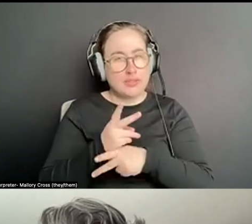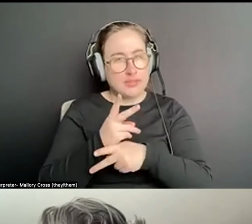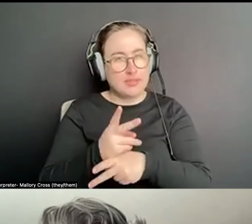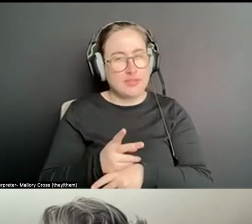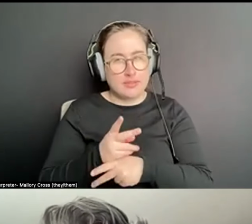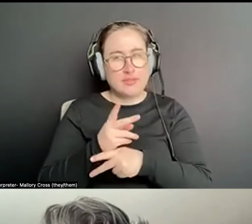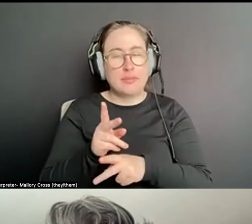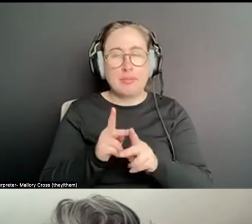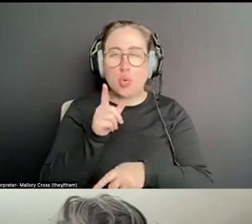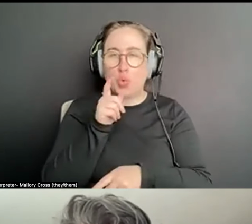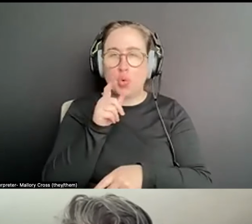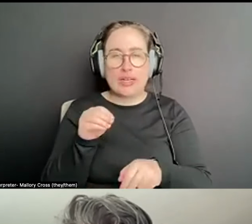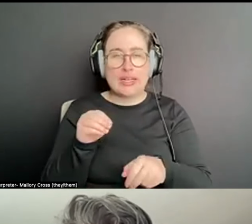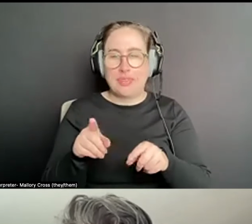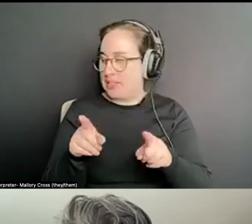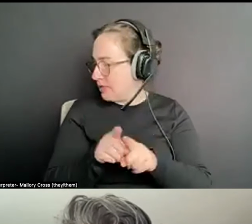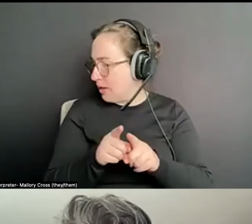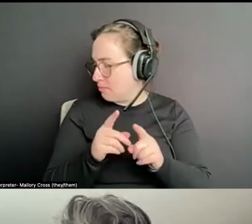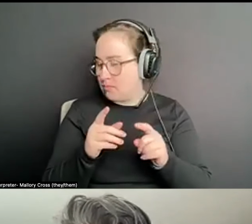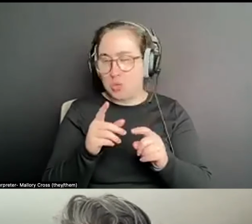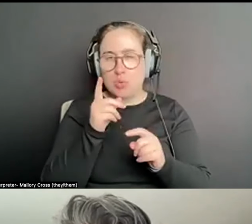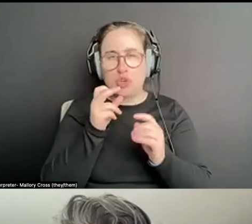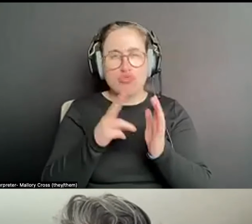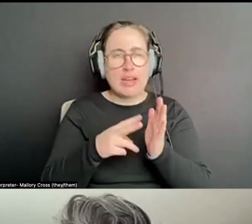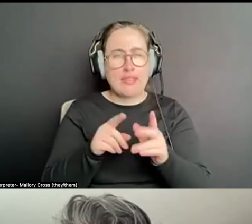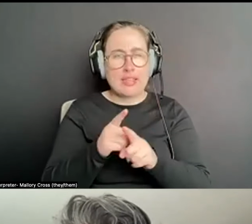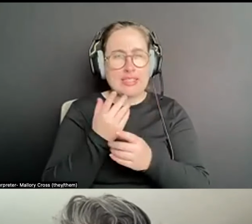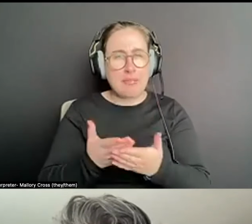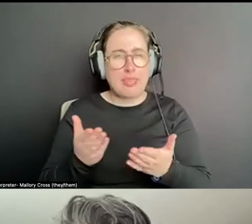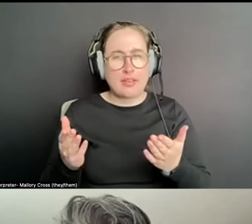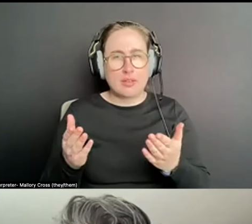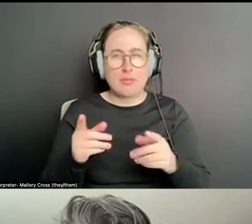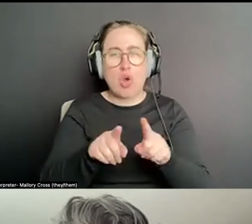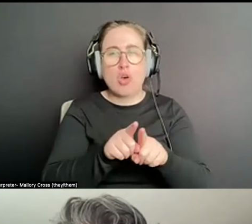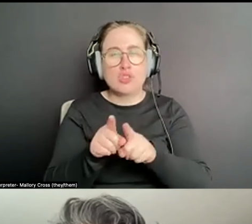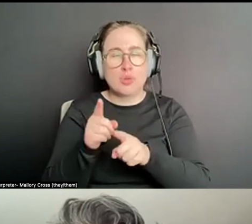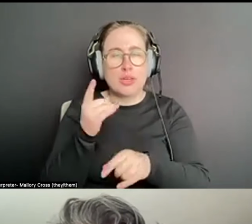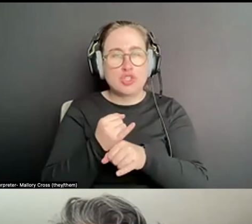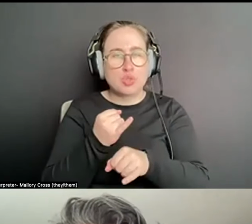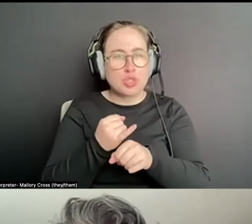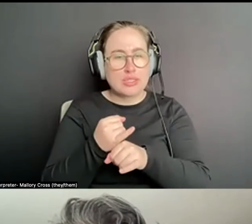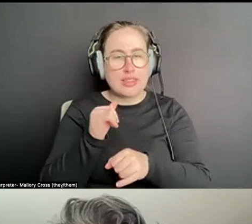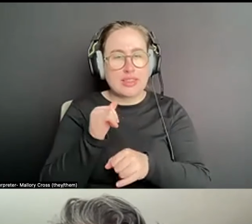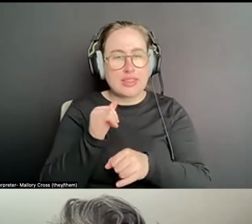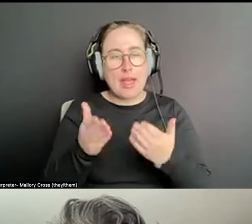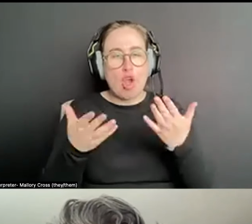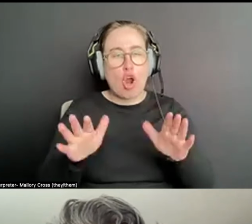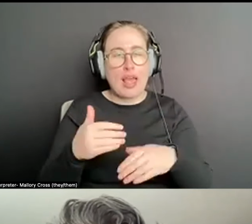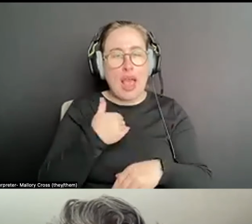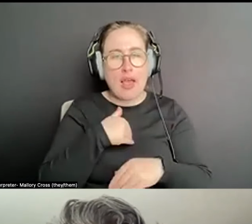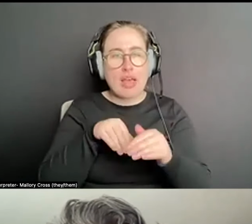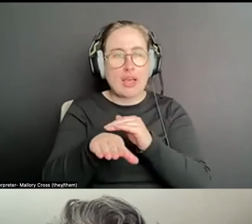are on the same, you know, reading the same thing as you, seeing the same thing as you, but also institutions who might already have access to these